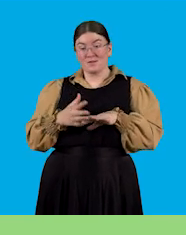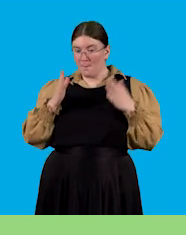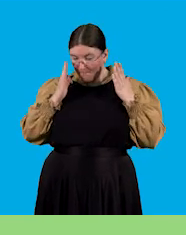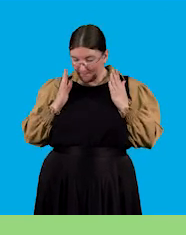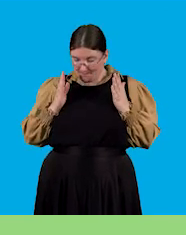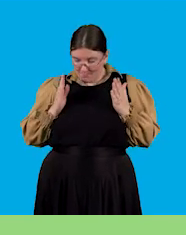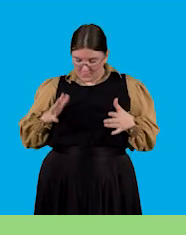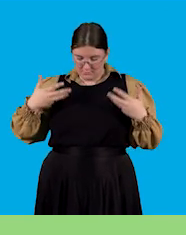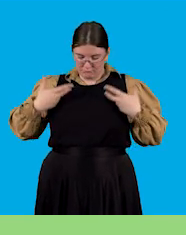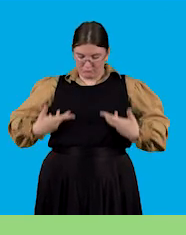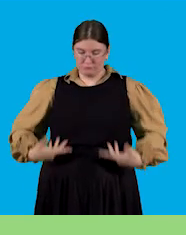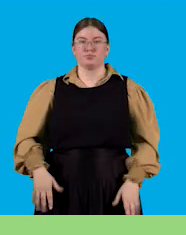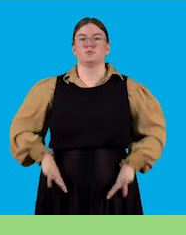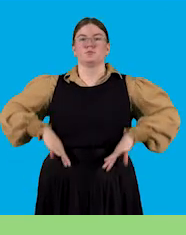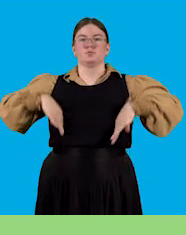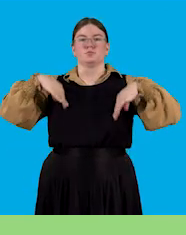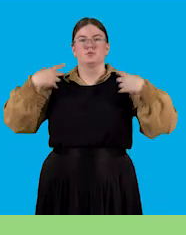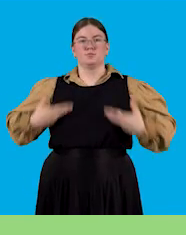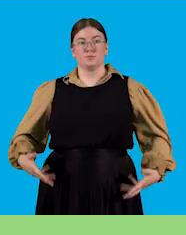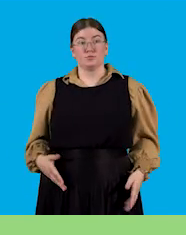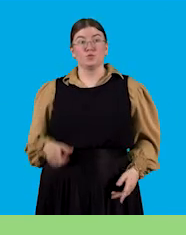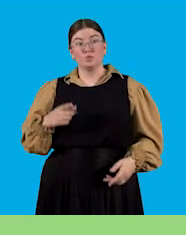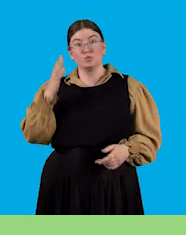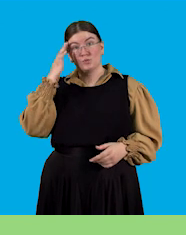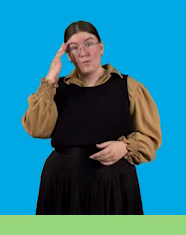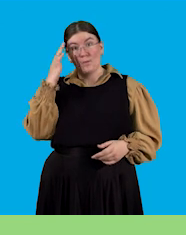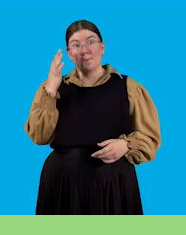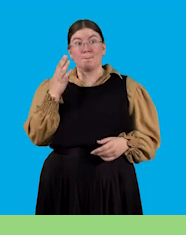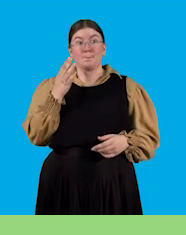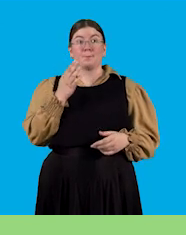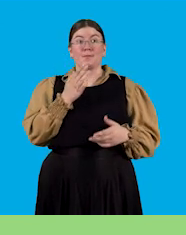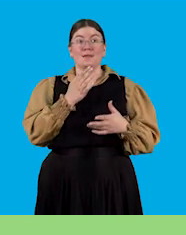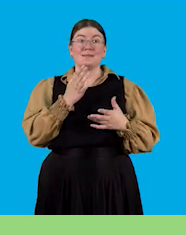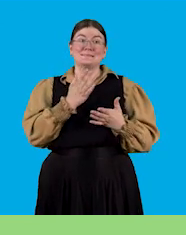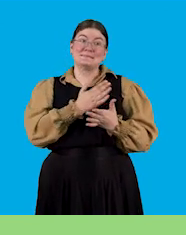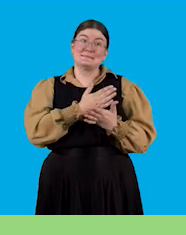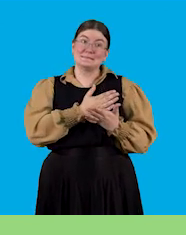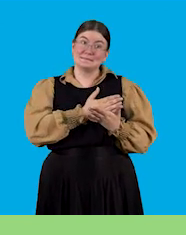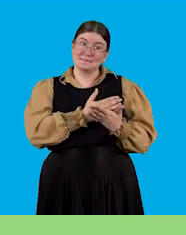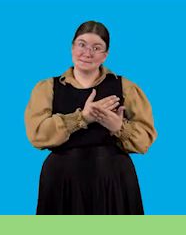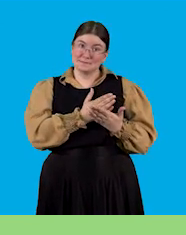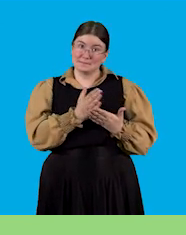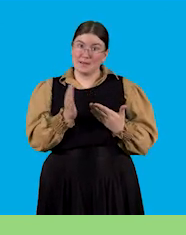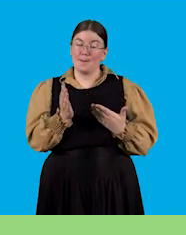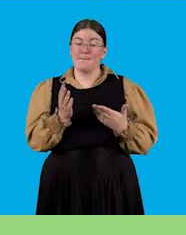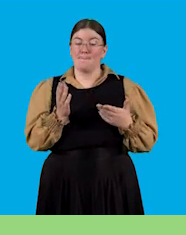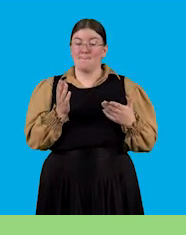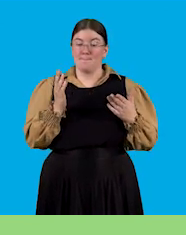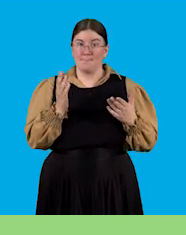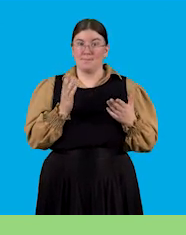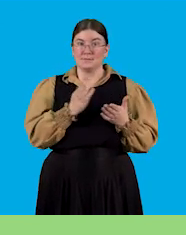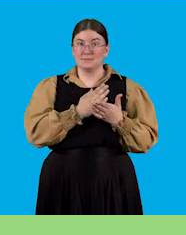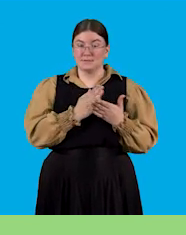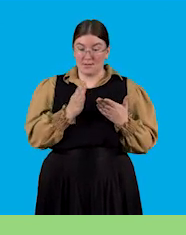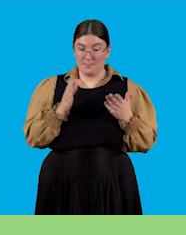also know that the heart is an organ that receives deoxygenated blood from different parts of the body and transports the